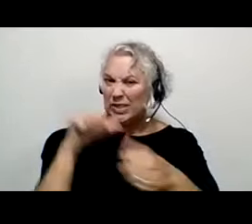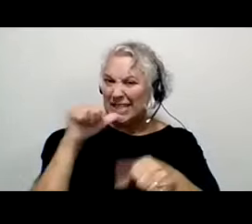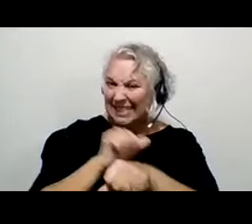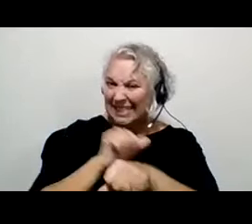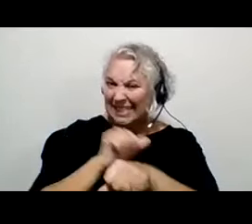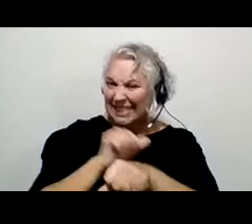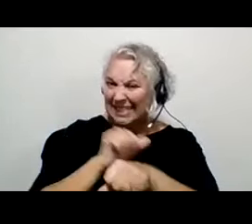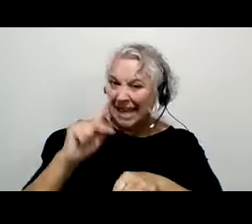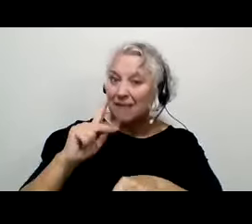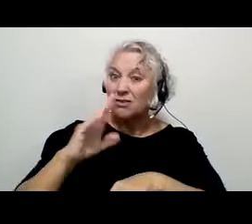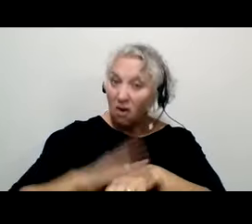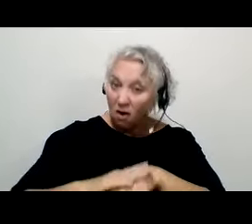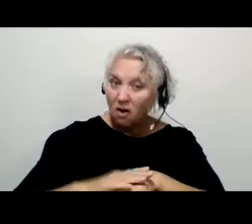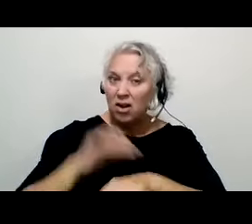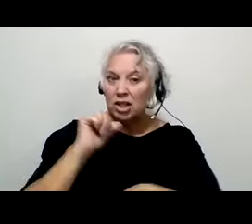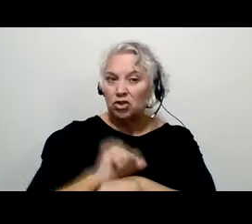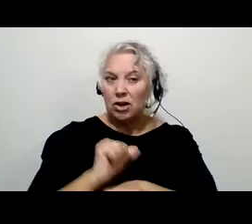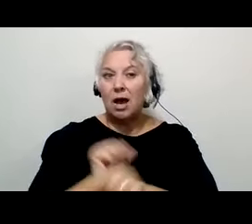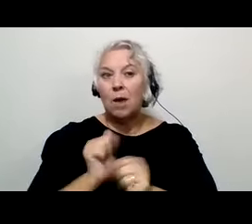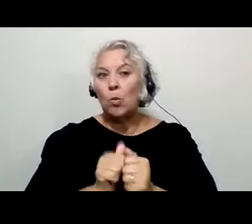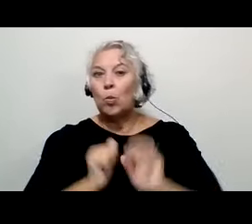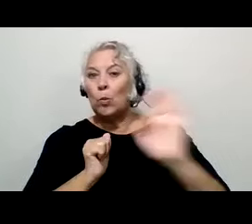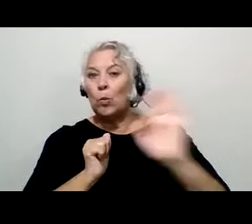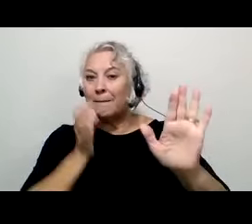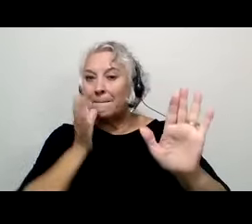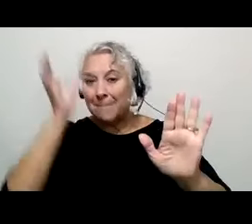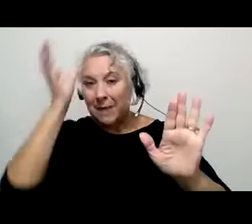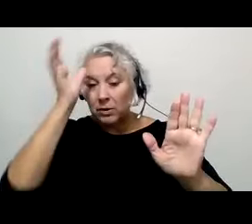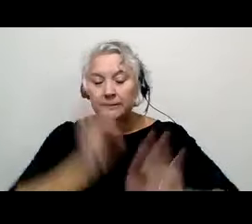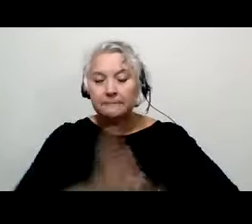in that job with his parent.